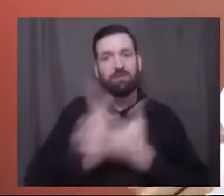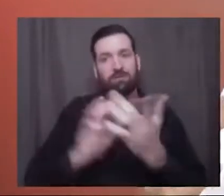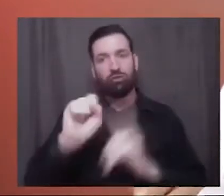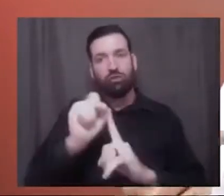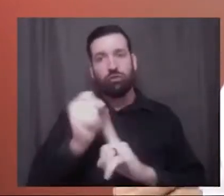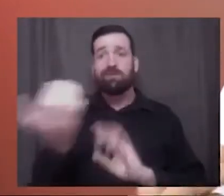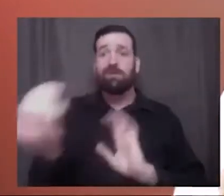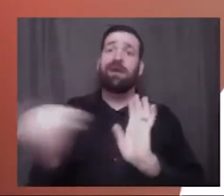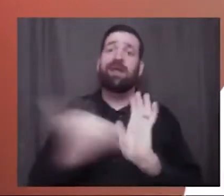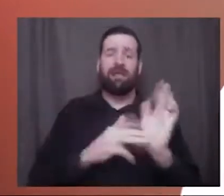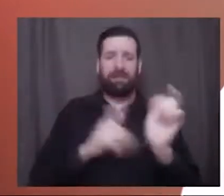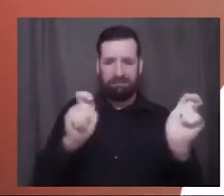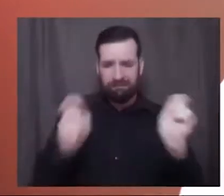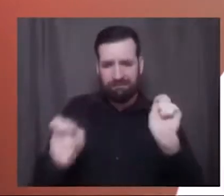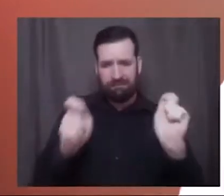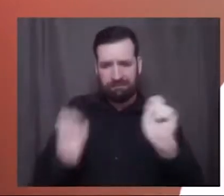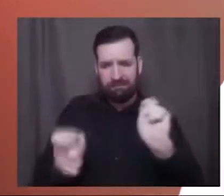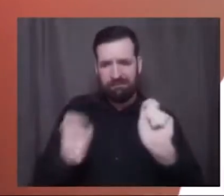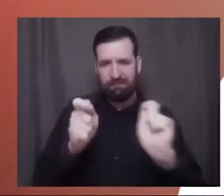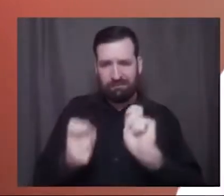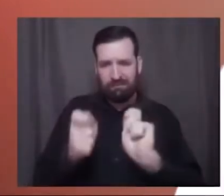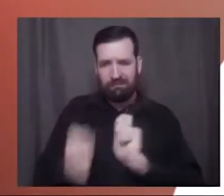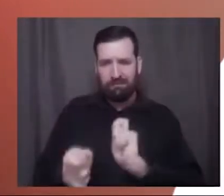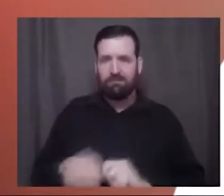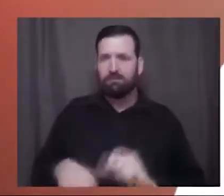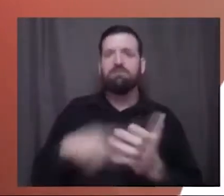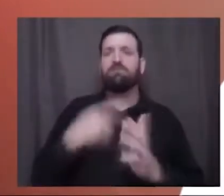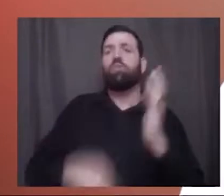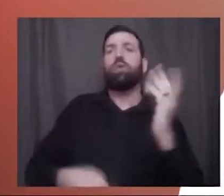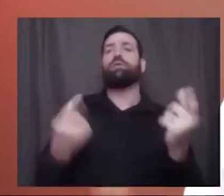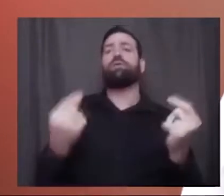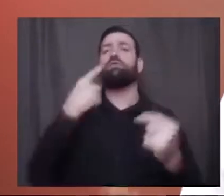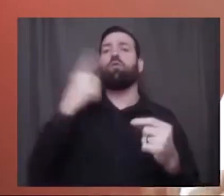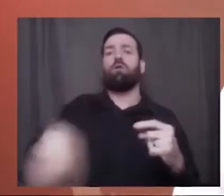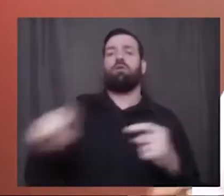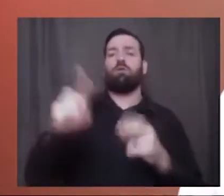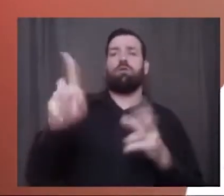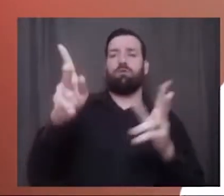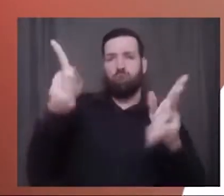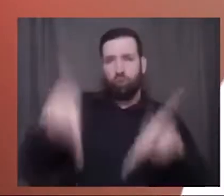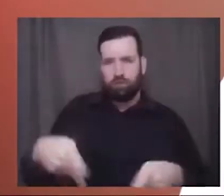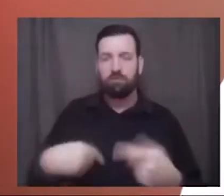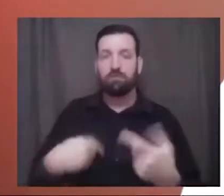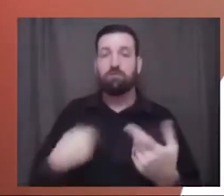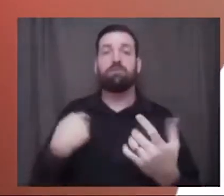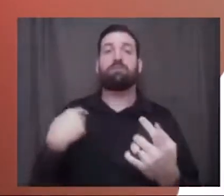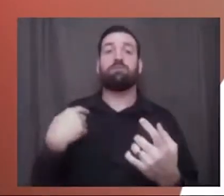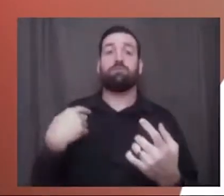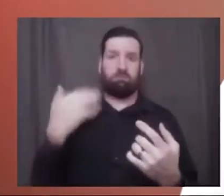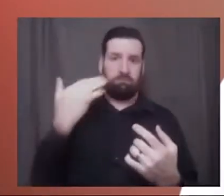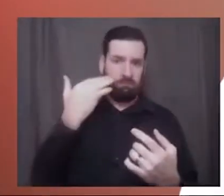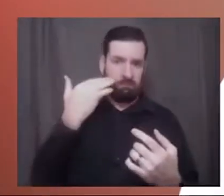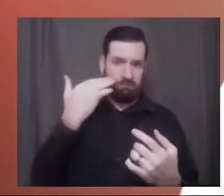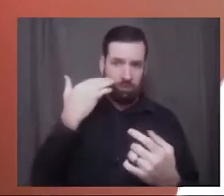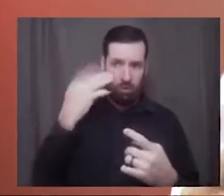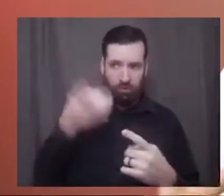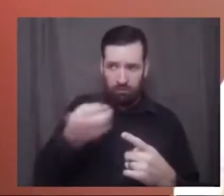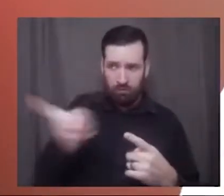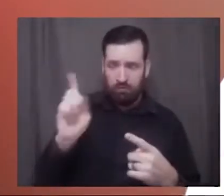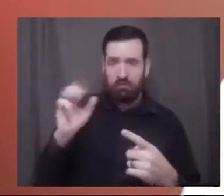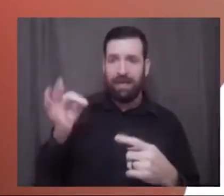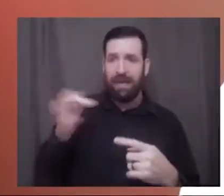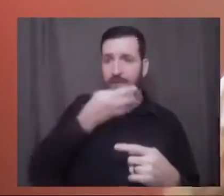and whittle down to the core of what do we have to do for this person, this individual, that's where knowing the expertise of the others or being able to